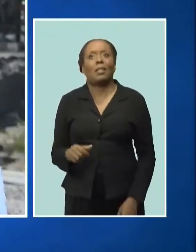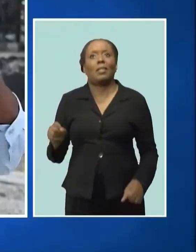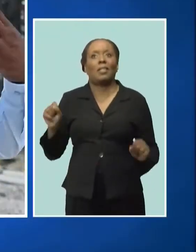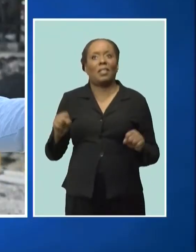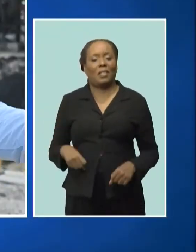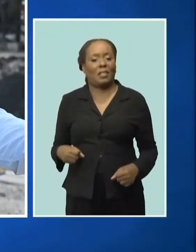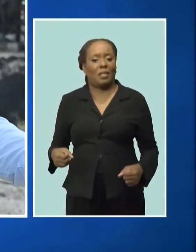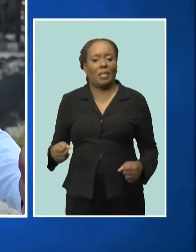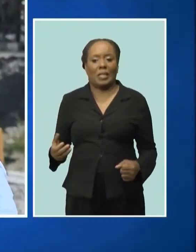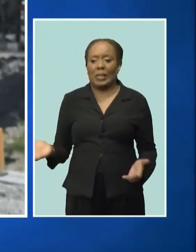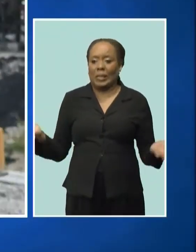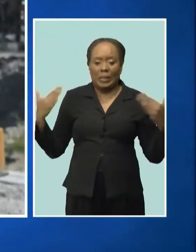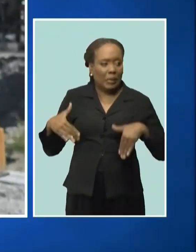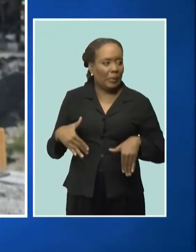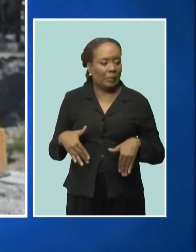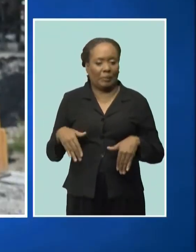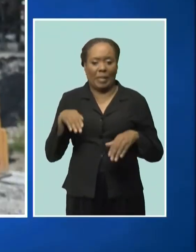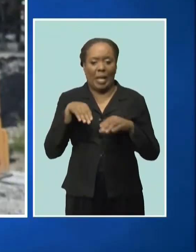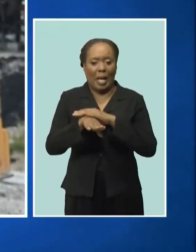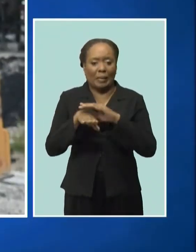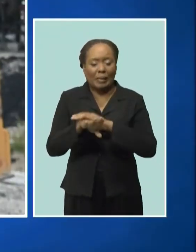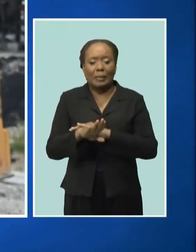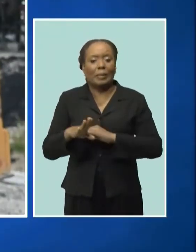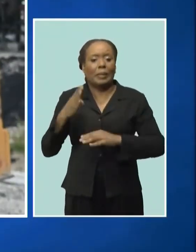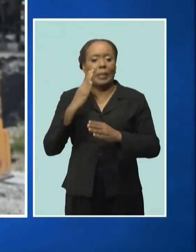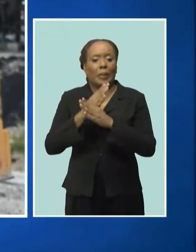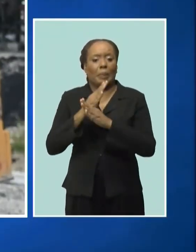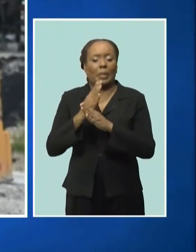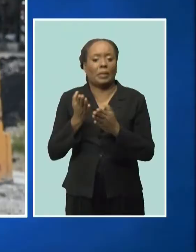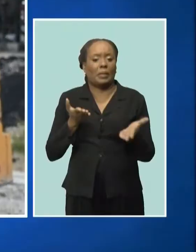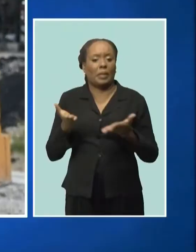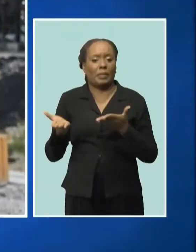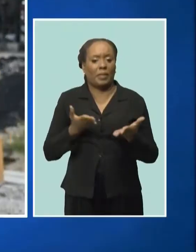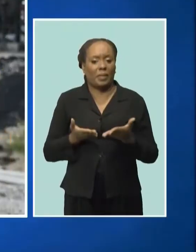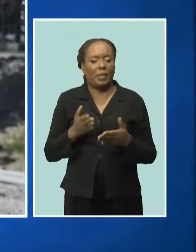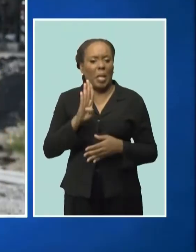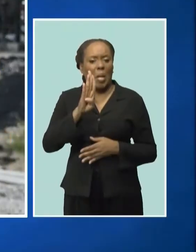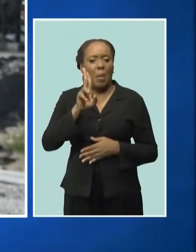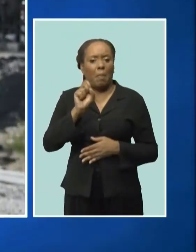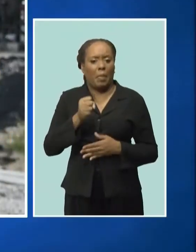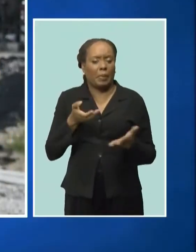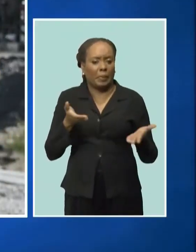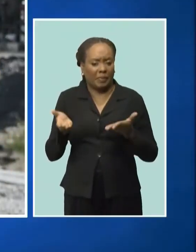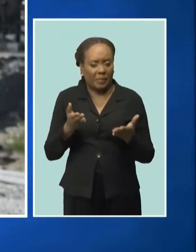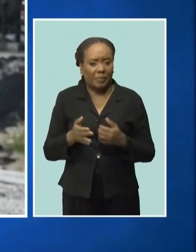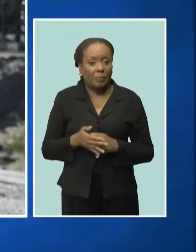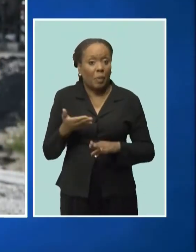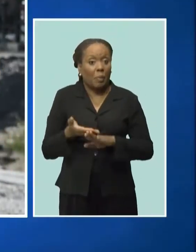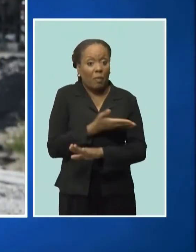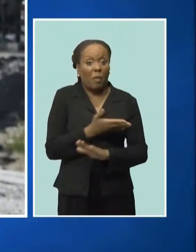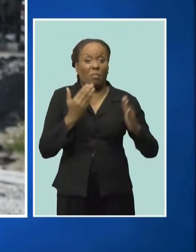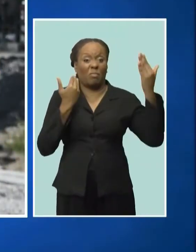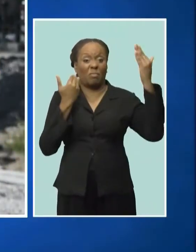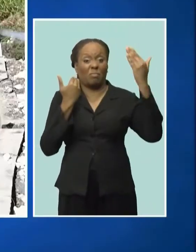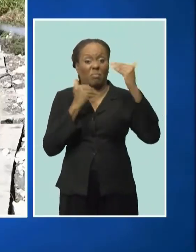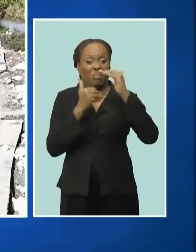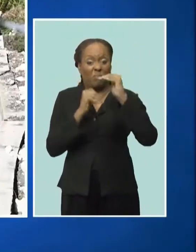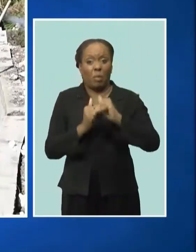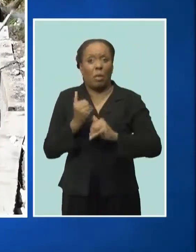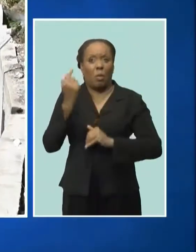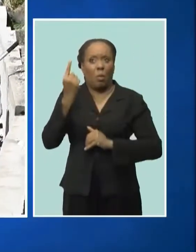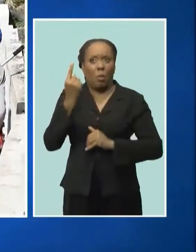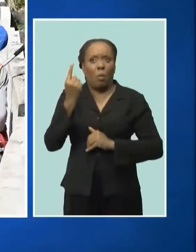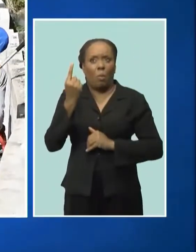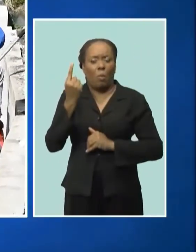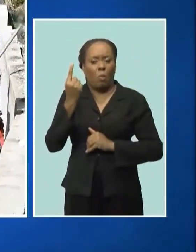have access to the bus service that runs on this side. Hitherto, they were restricted to one side. In